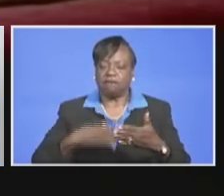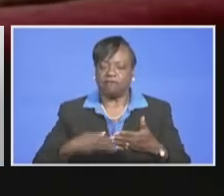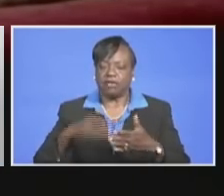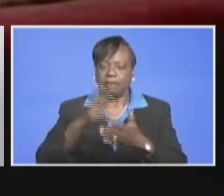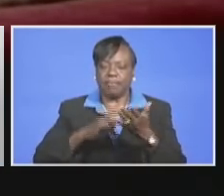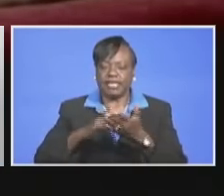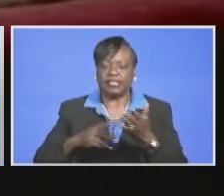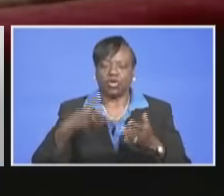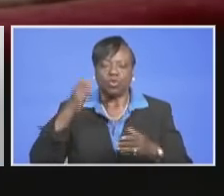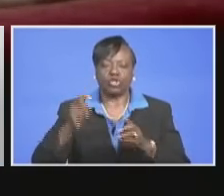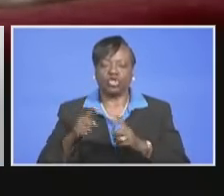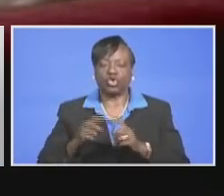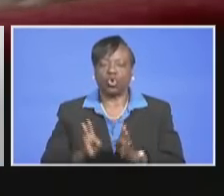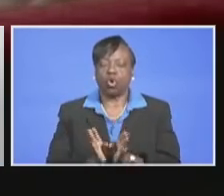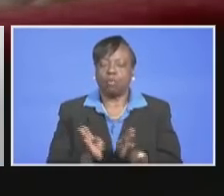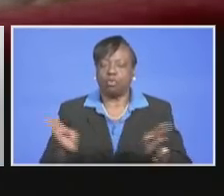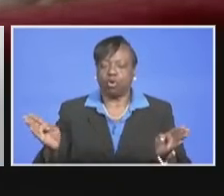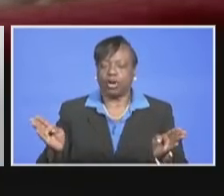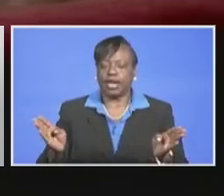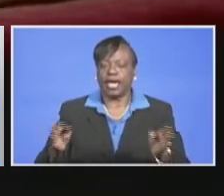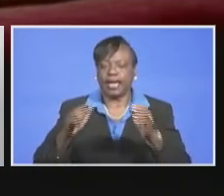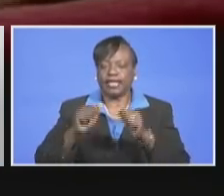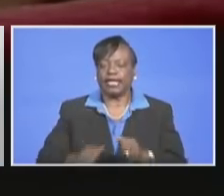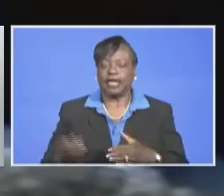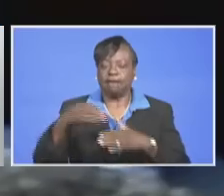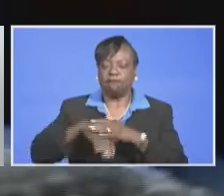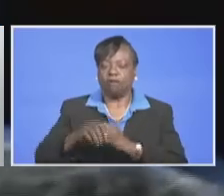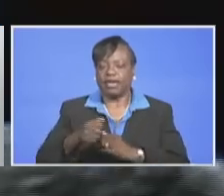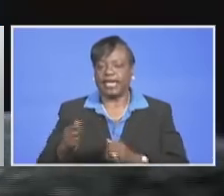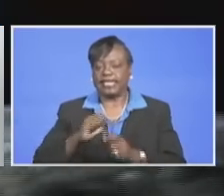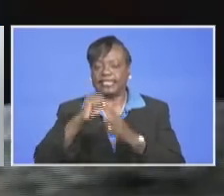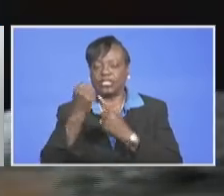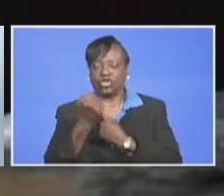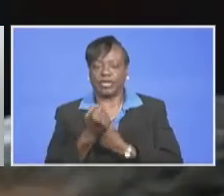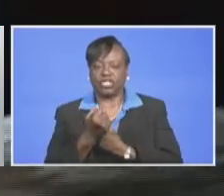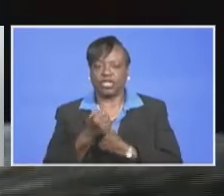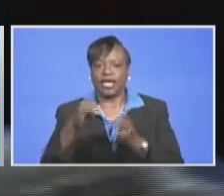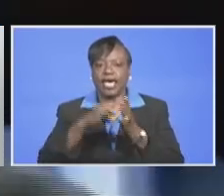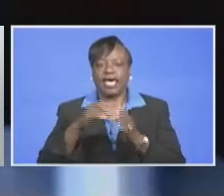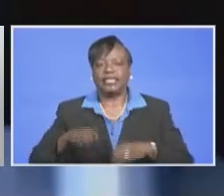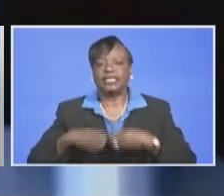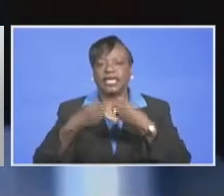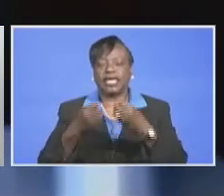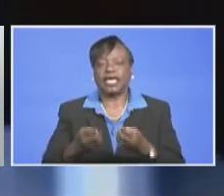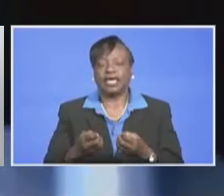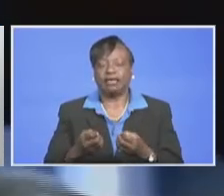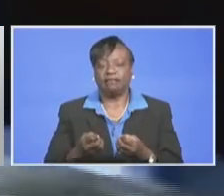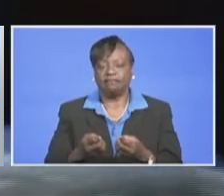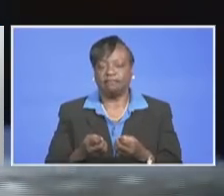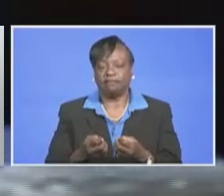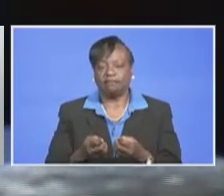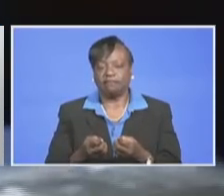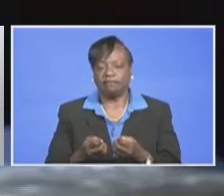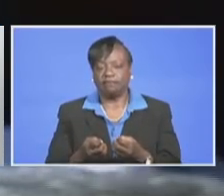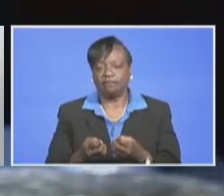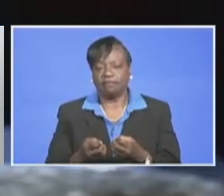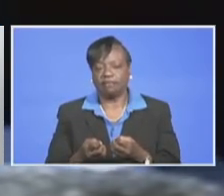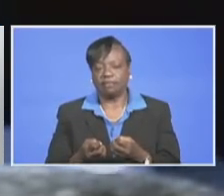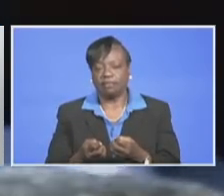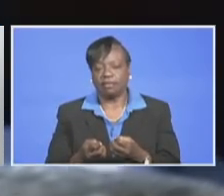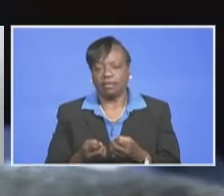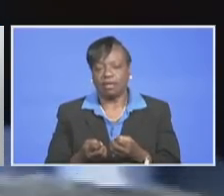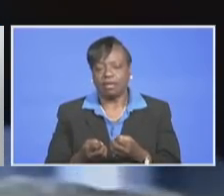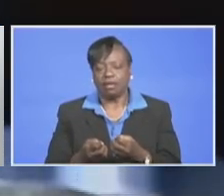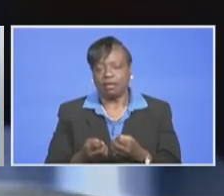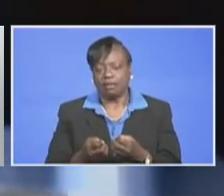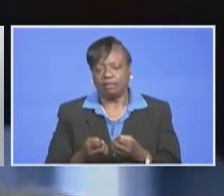too broad and could involve any situation. It gave the police carte